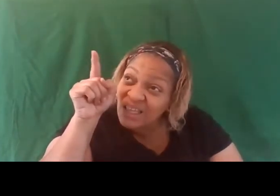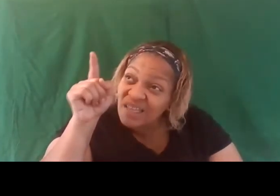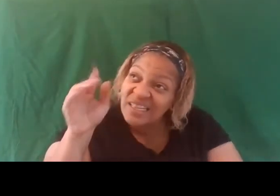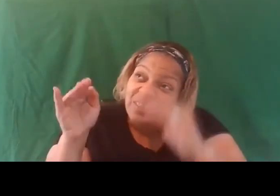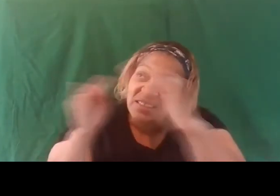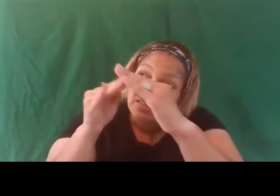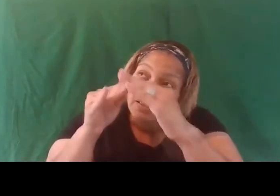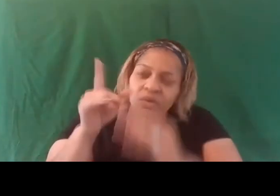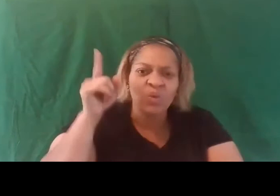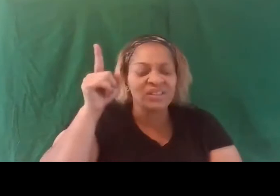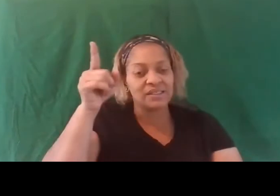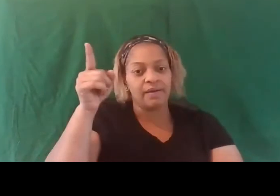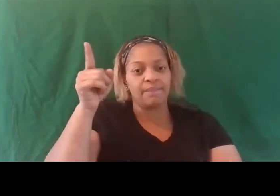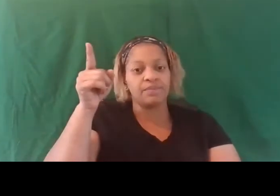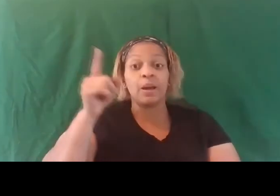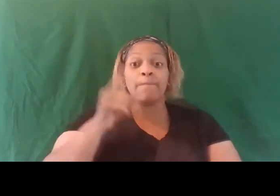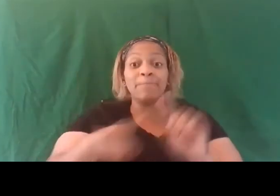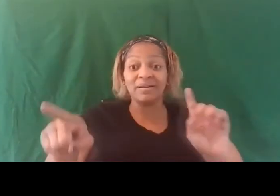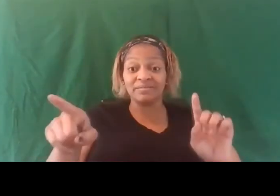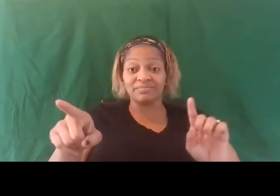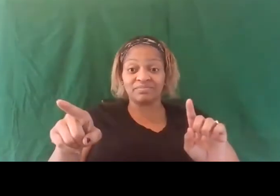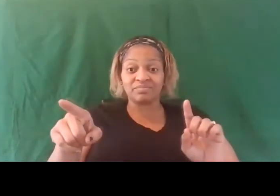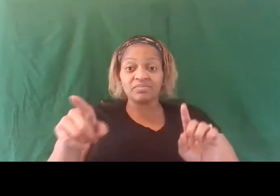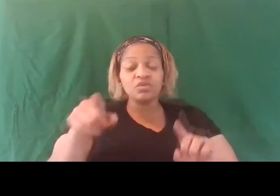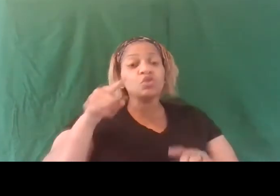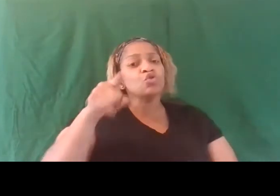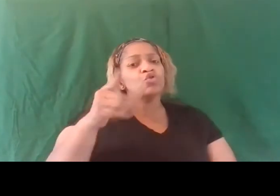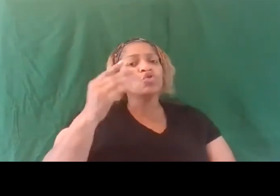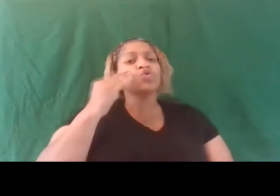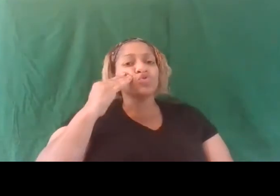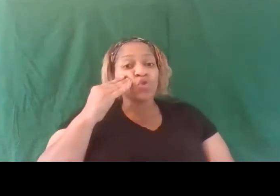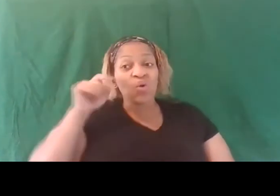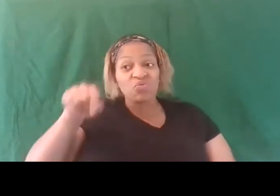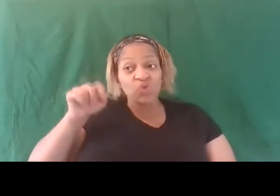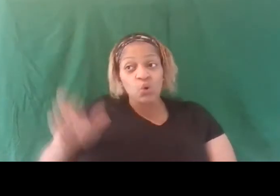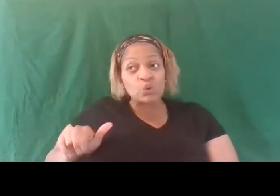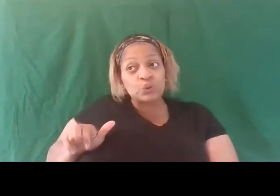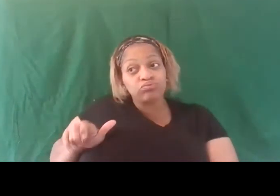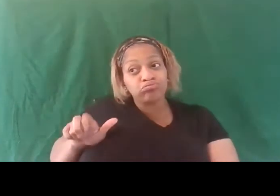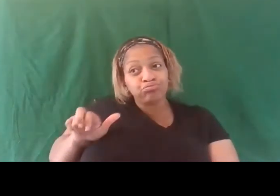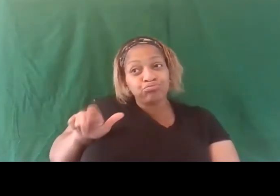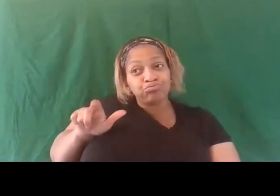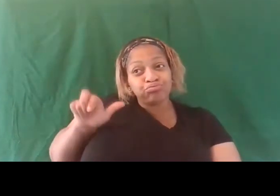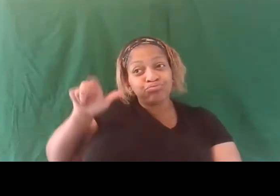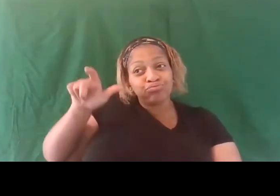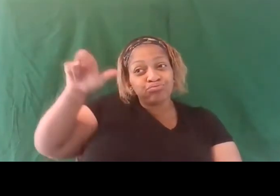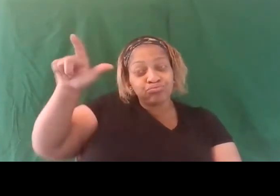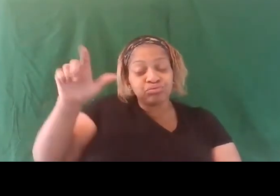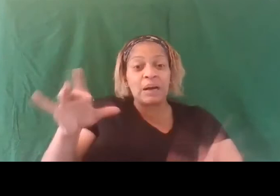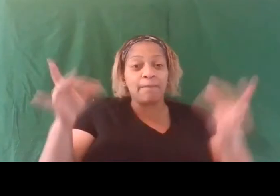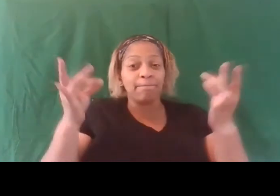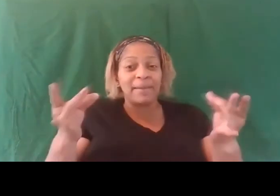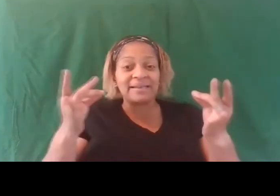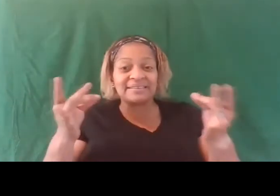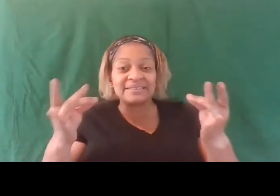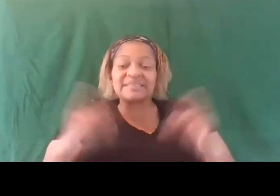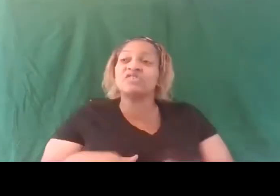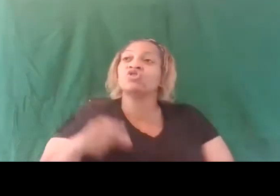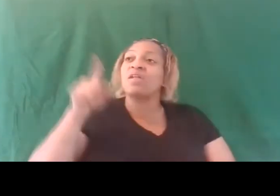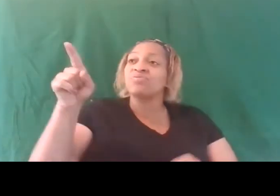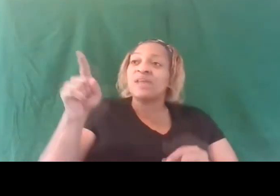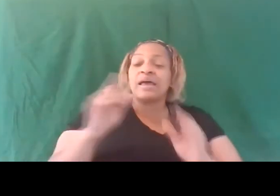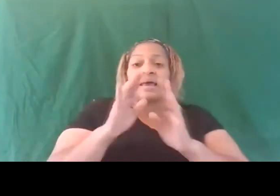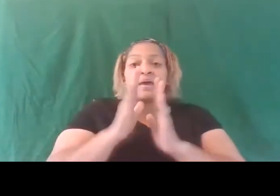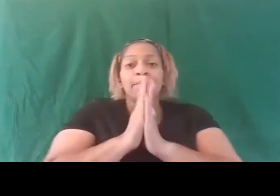What's up there? But if you know beyond a shadow of a doubt that those steps, that amount of meditation, that amount of prayer, that amount of practicing